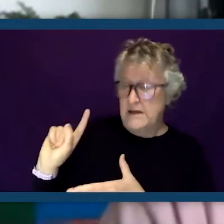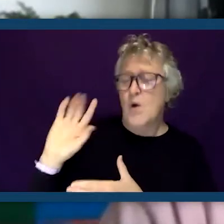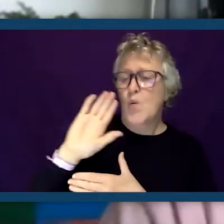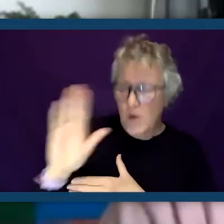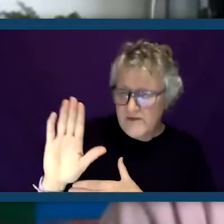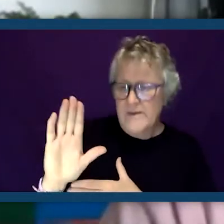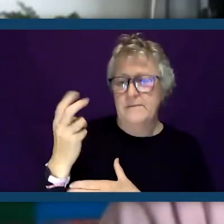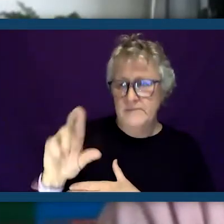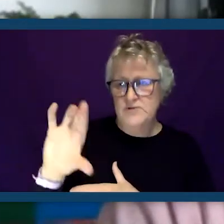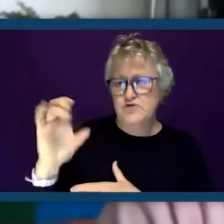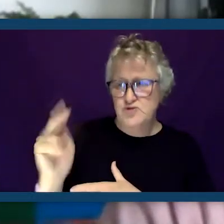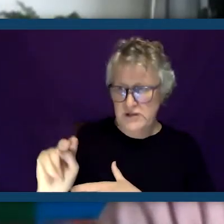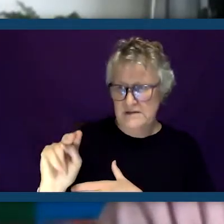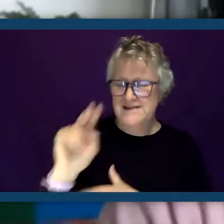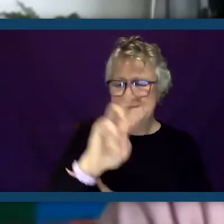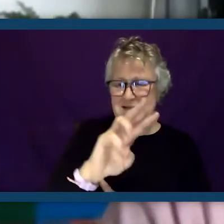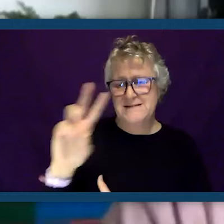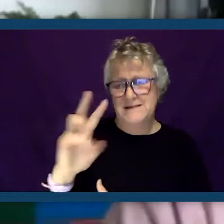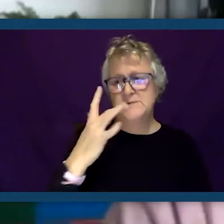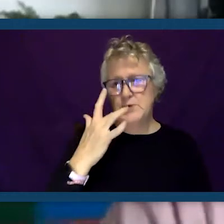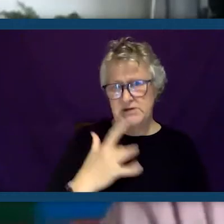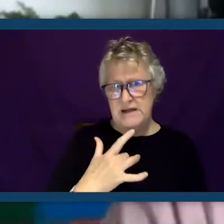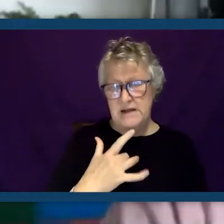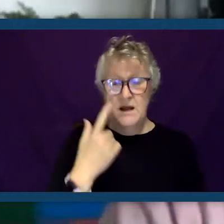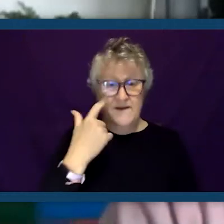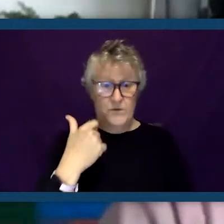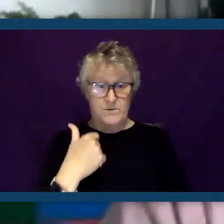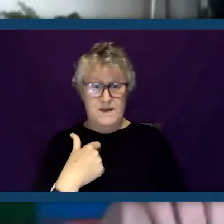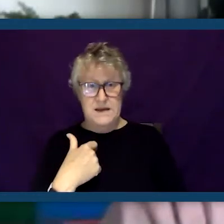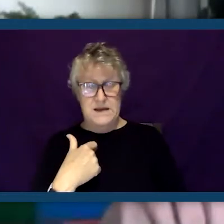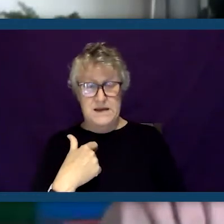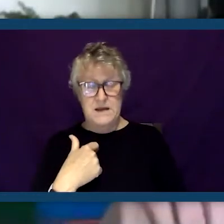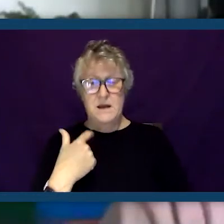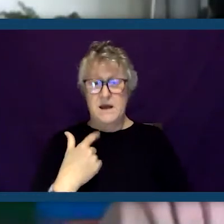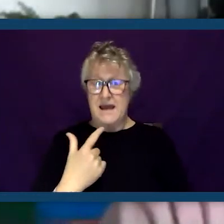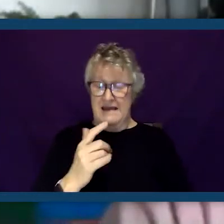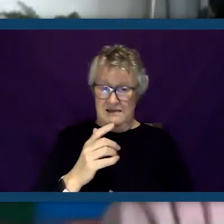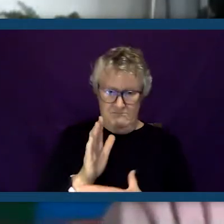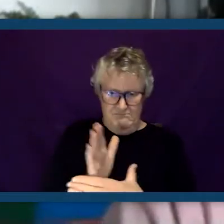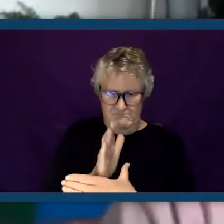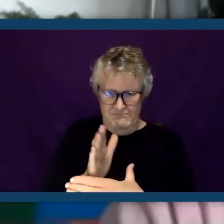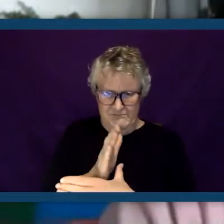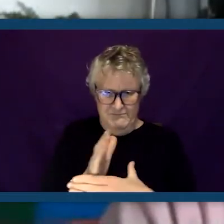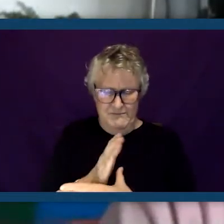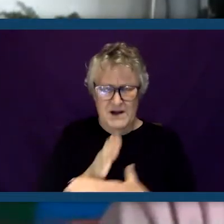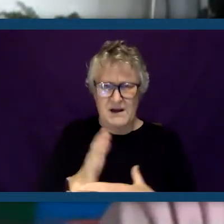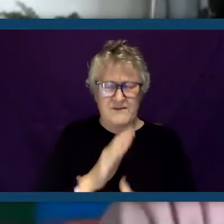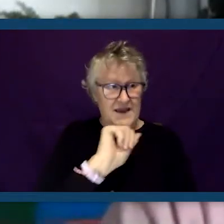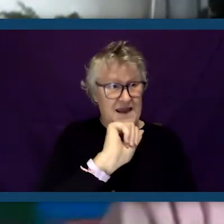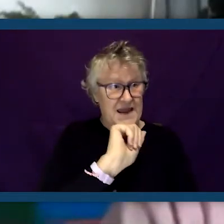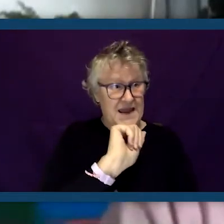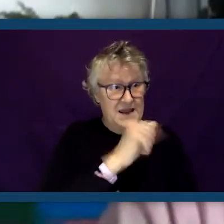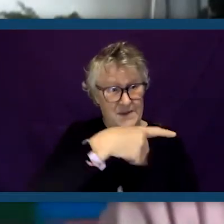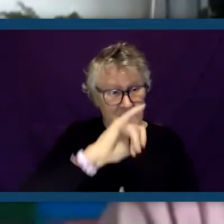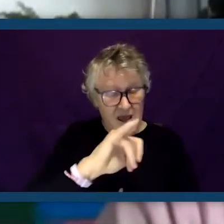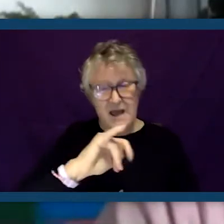birthday. And I think particularly for me, as sitting at the intersection of AAPI and LGBTQ identities with Pride Month, coming